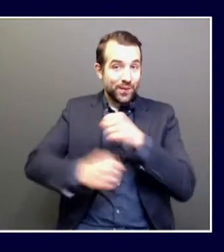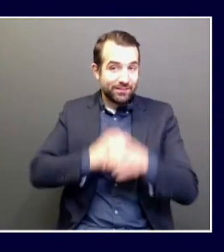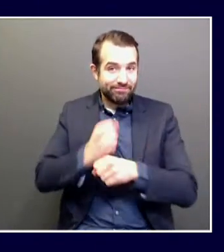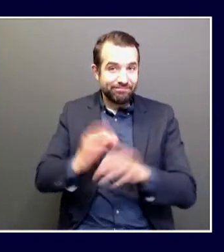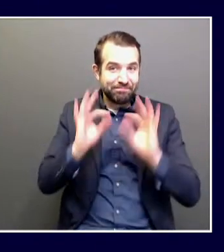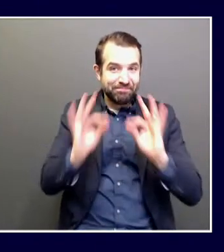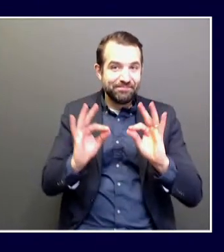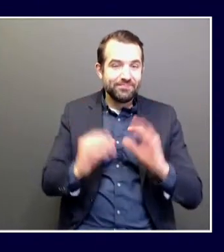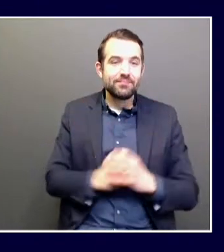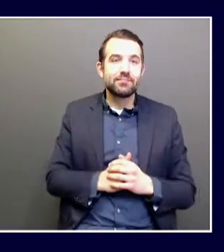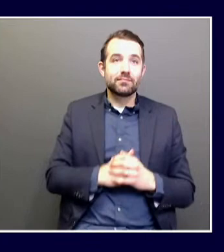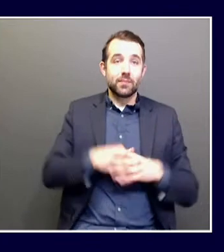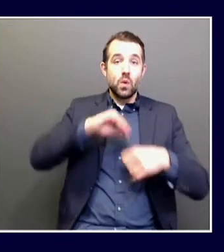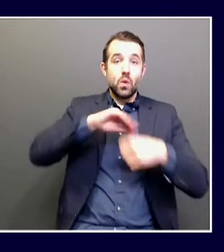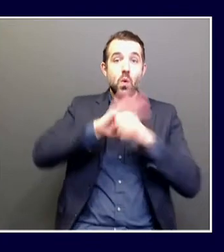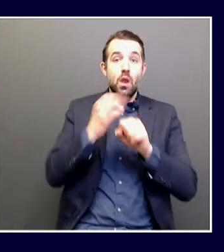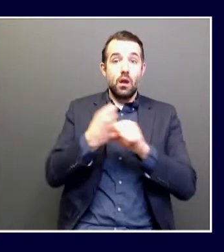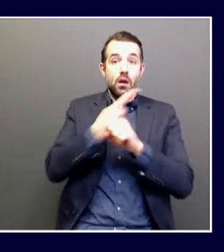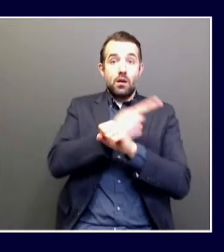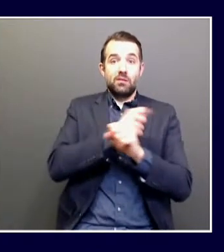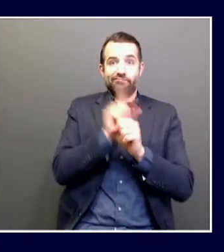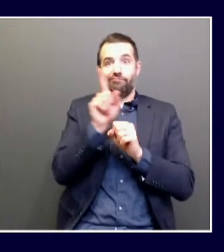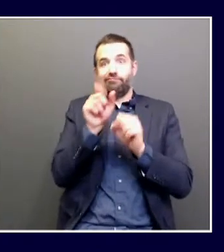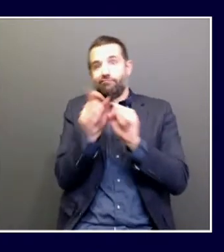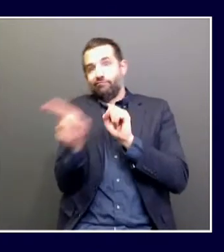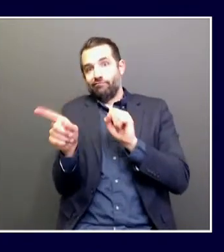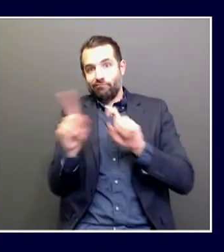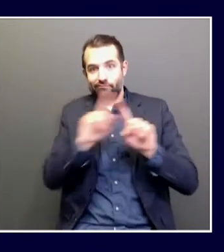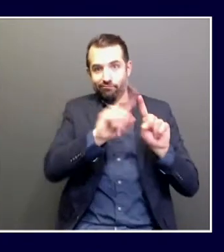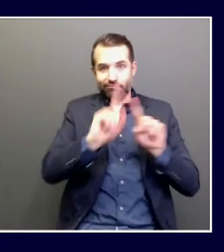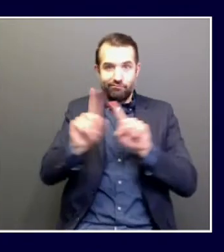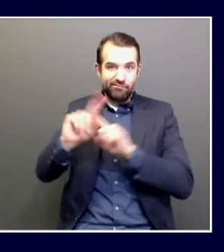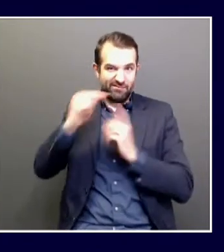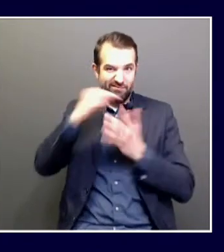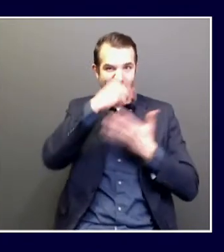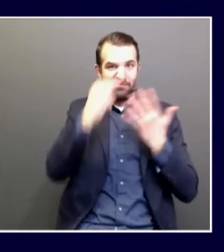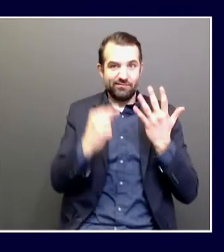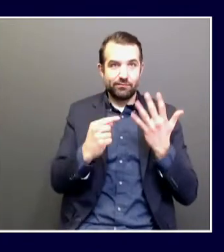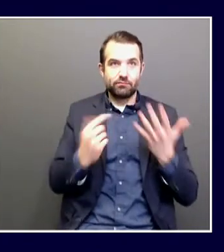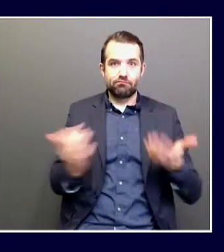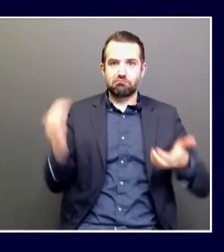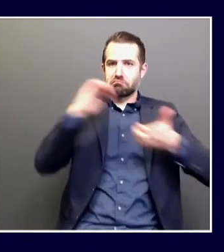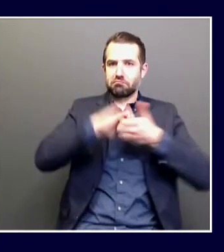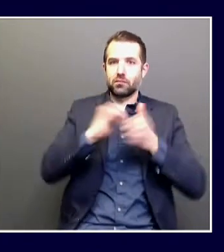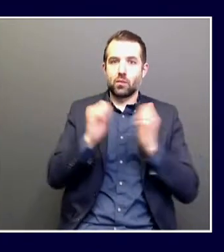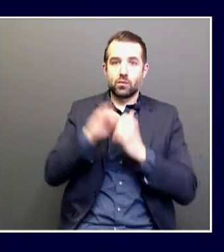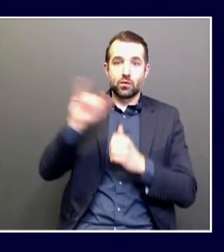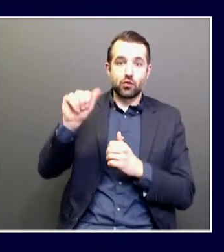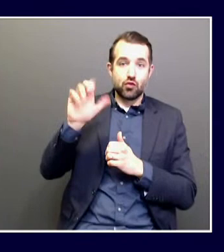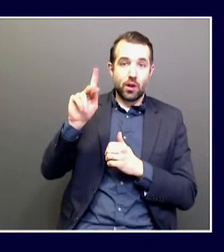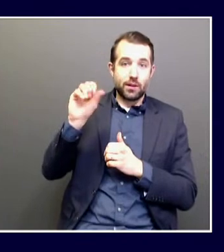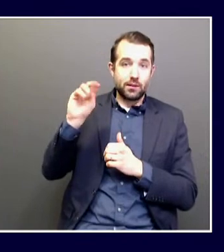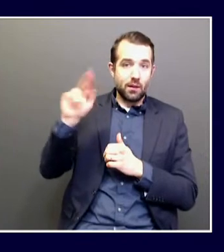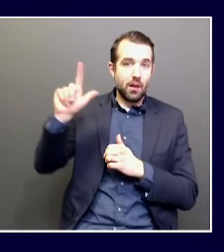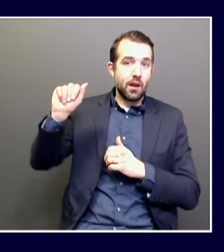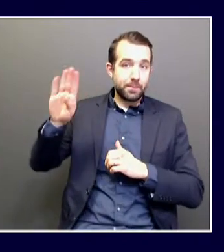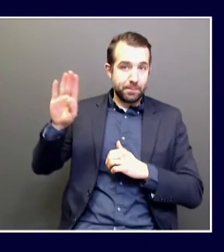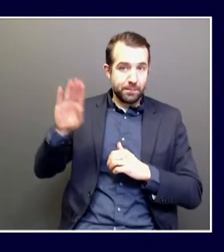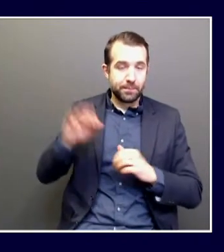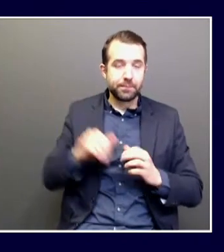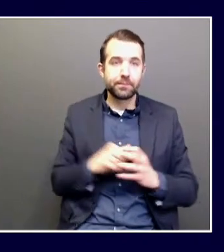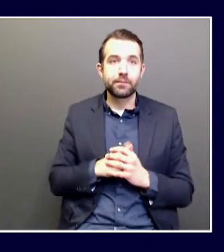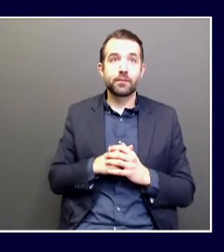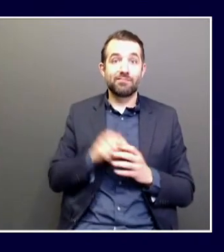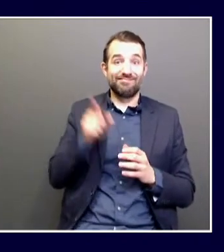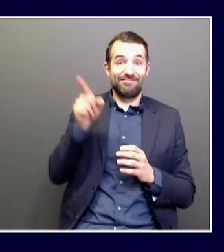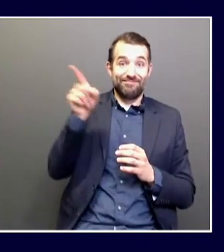with the Jackson Laboratories with their supercomputing power to do the bulk of the variant sequencing. The